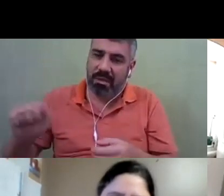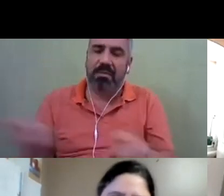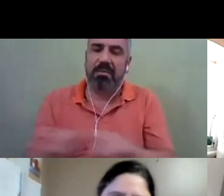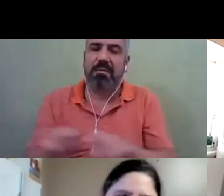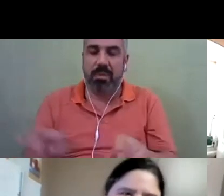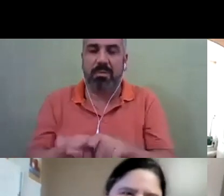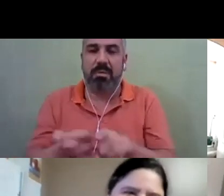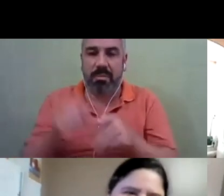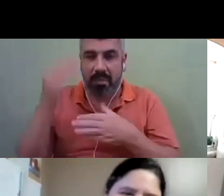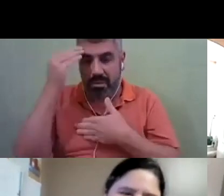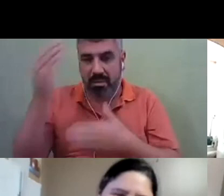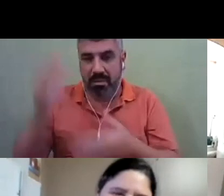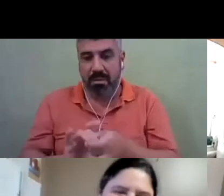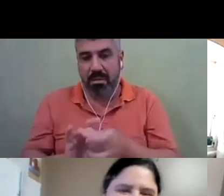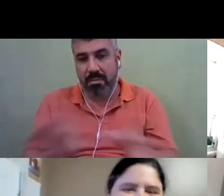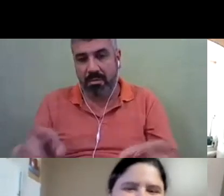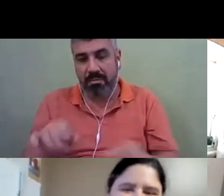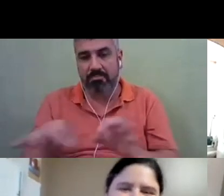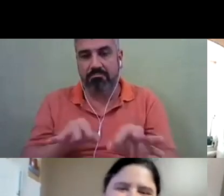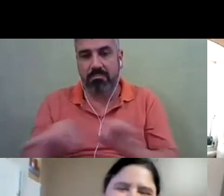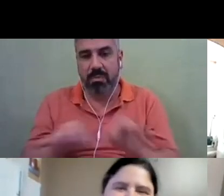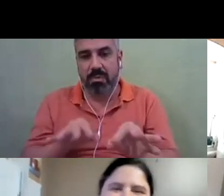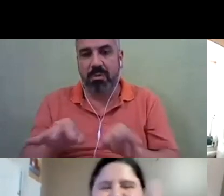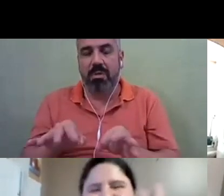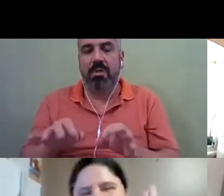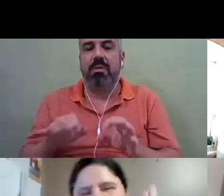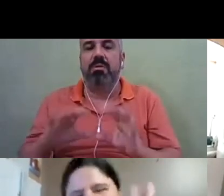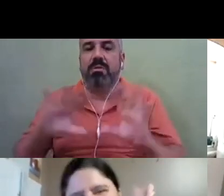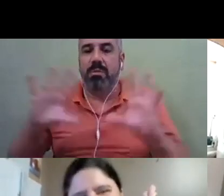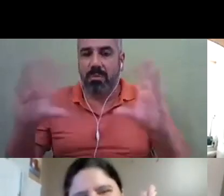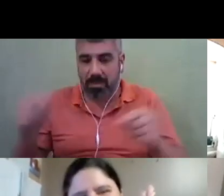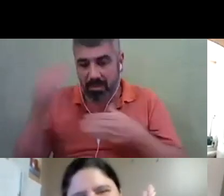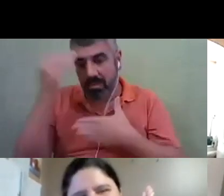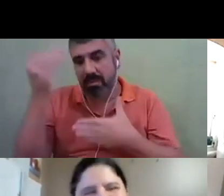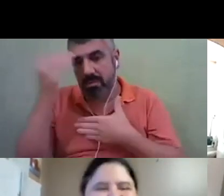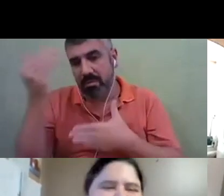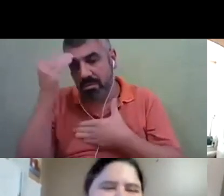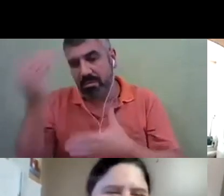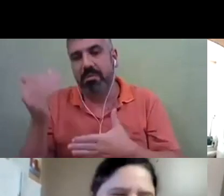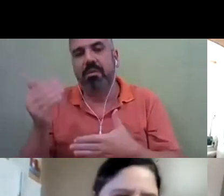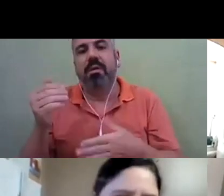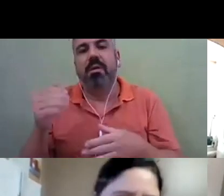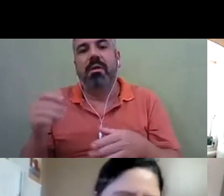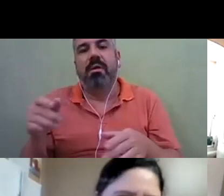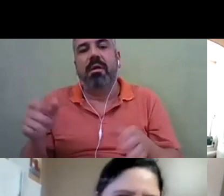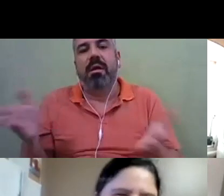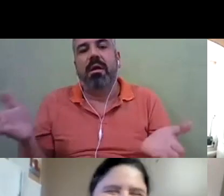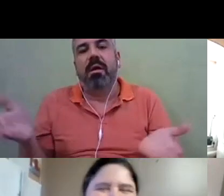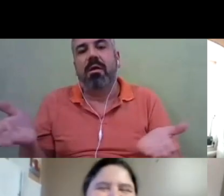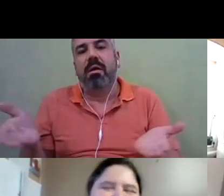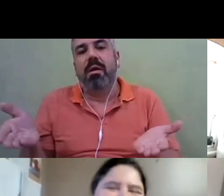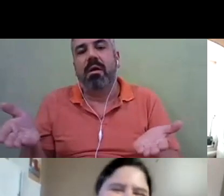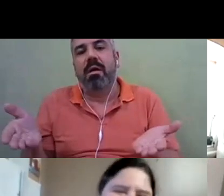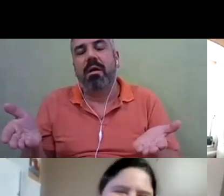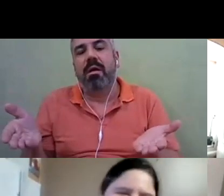Pookie, for providing the space to us. And Andy, once again, thank you so much. Hope to see you again soon.